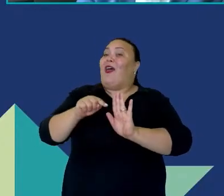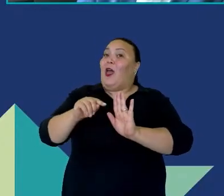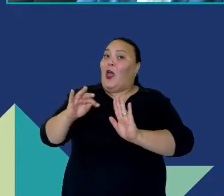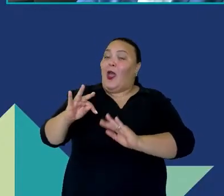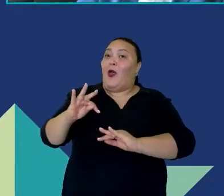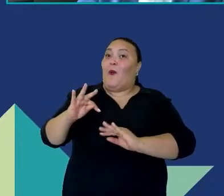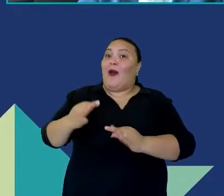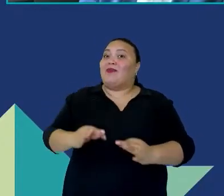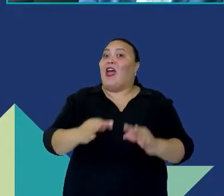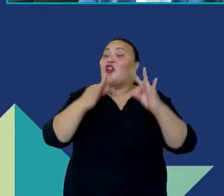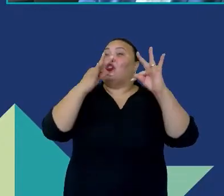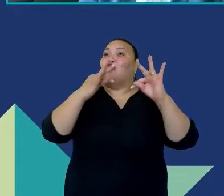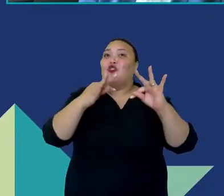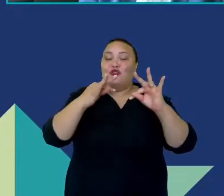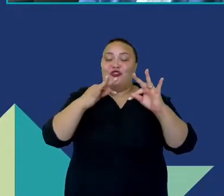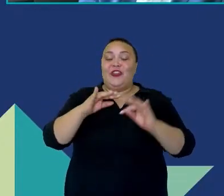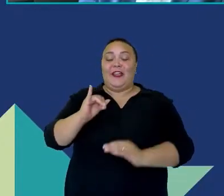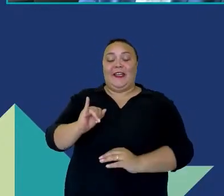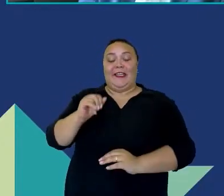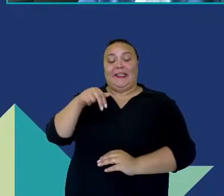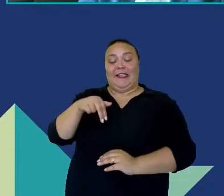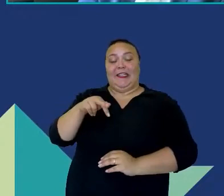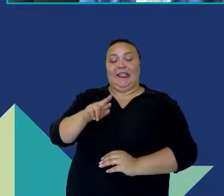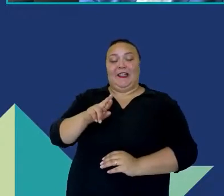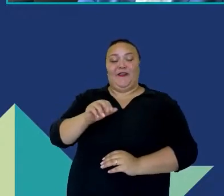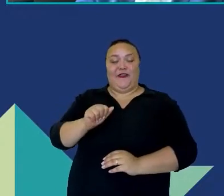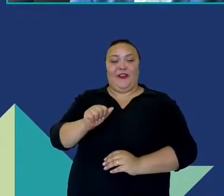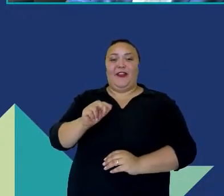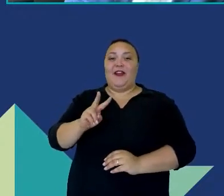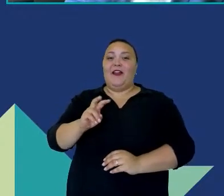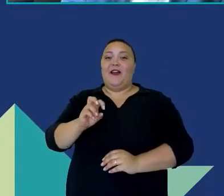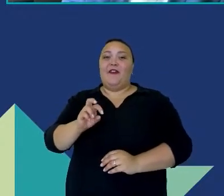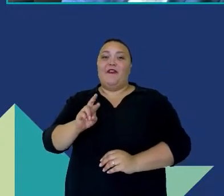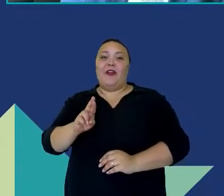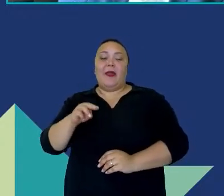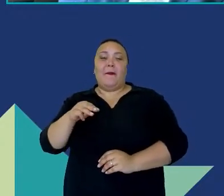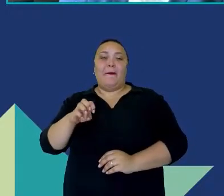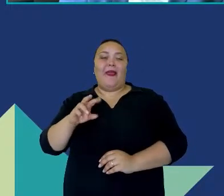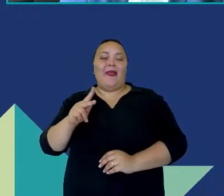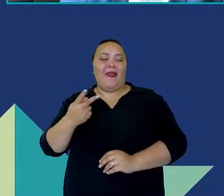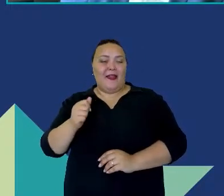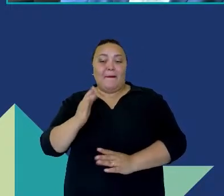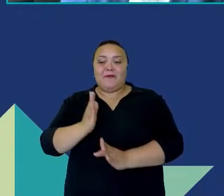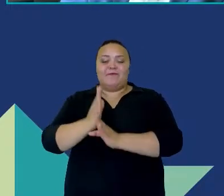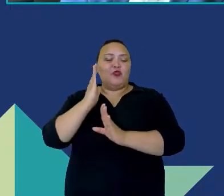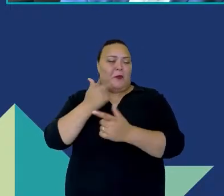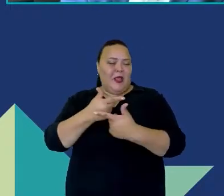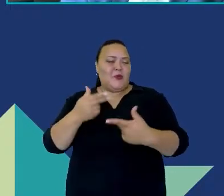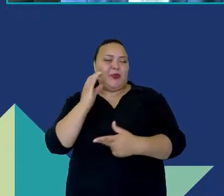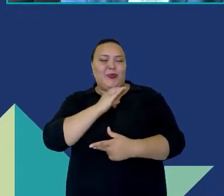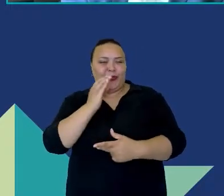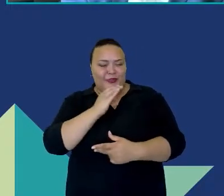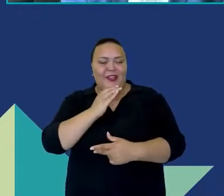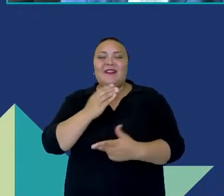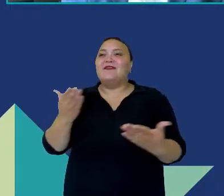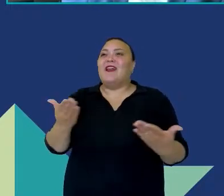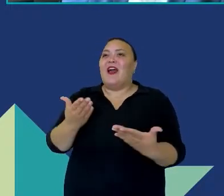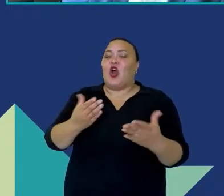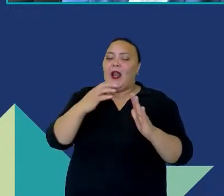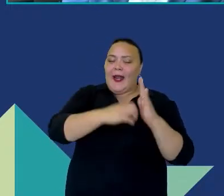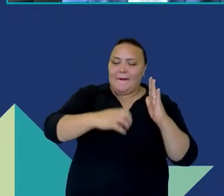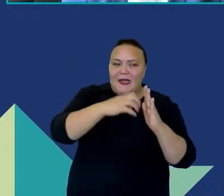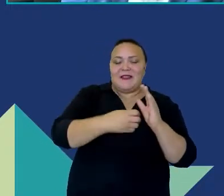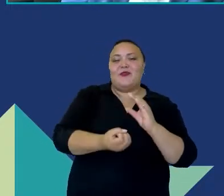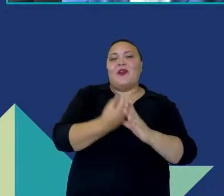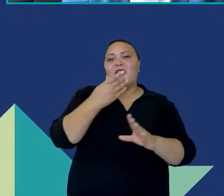is quite used in multiple industries, but now also in mining. And Newmont Mining were kind enough to share